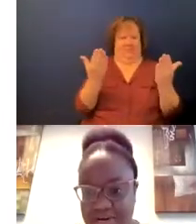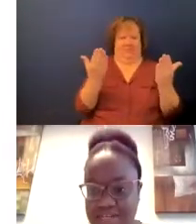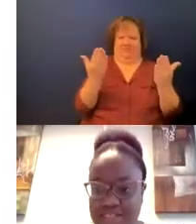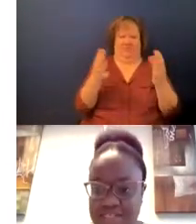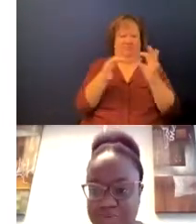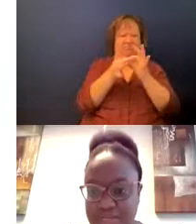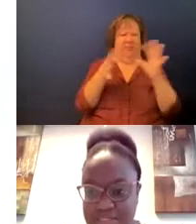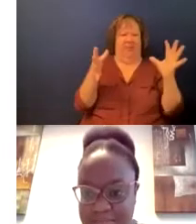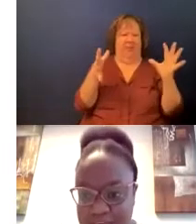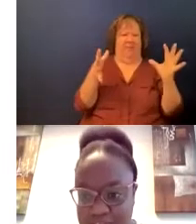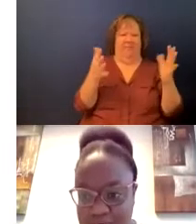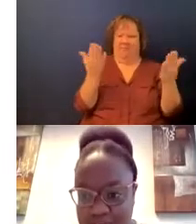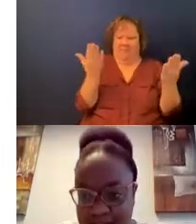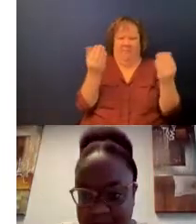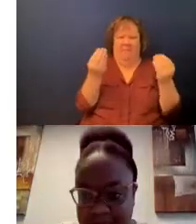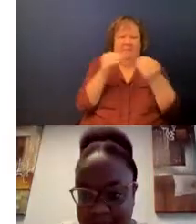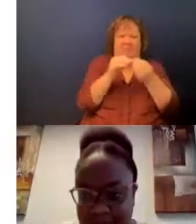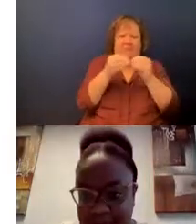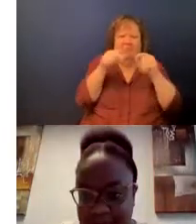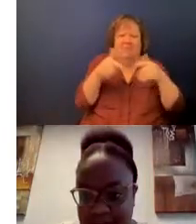All right, there's weak dissemination,